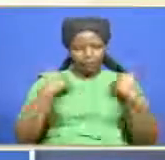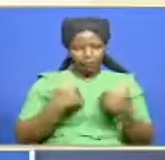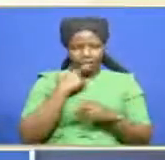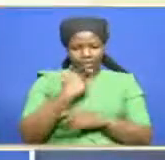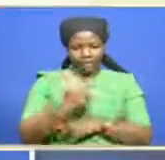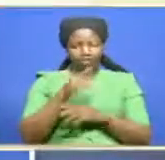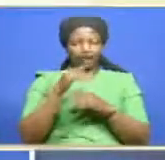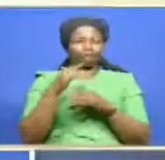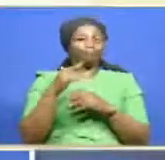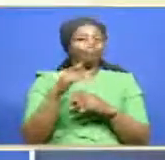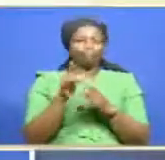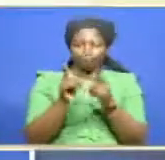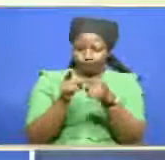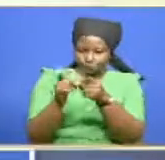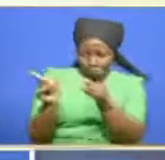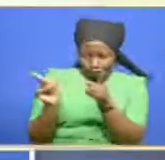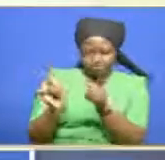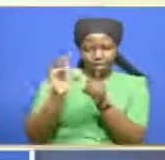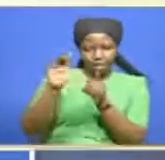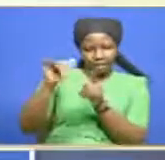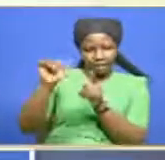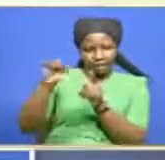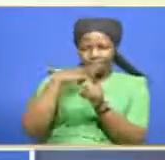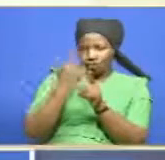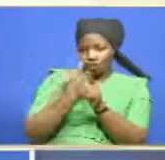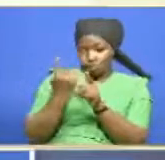the colleagues that you're going to join yesterday,